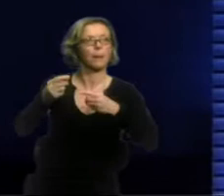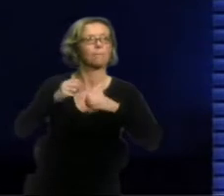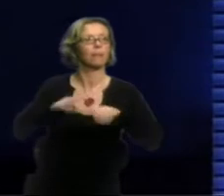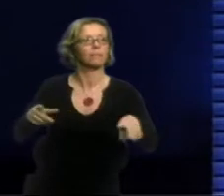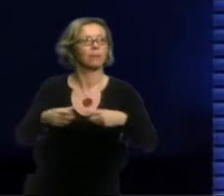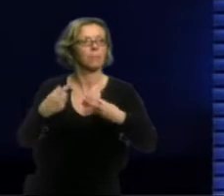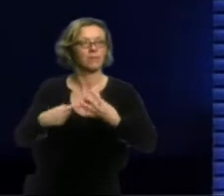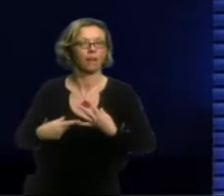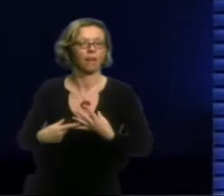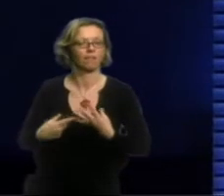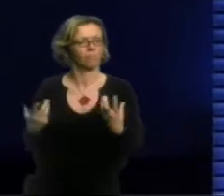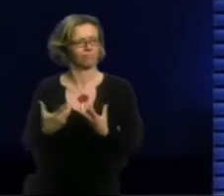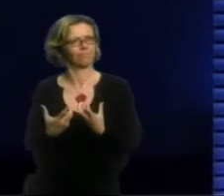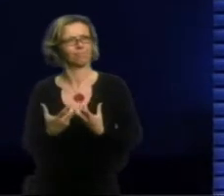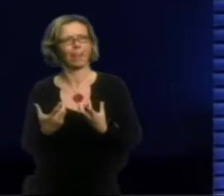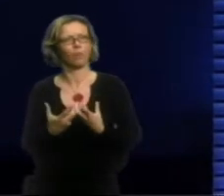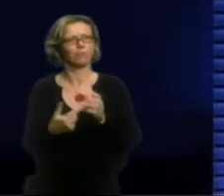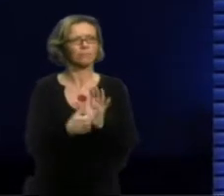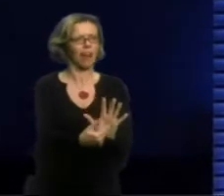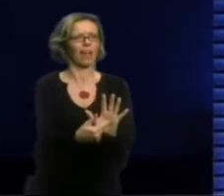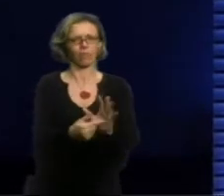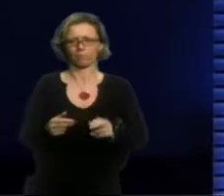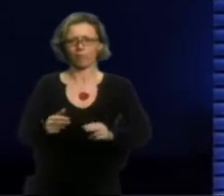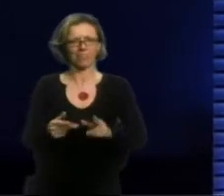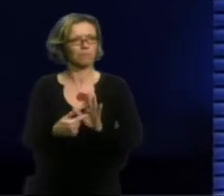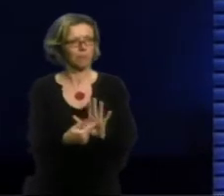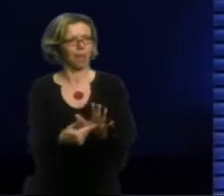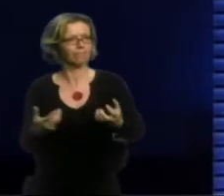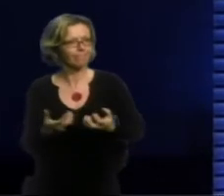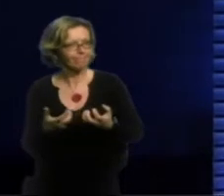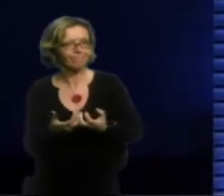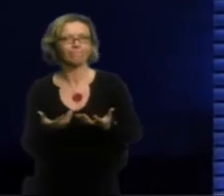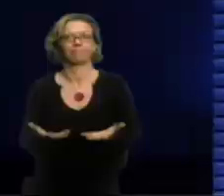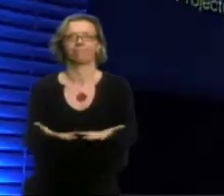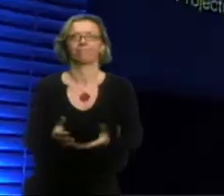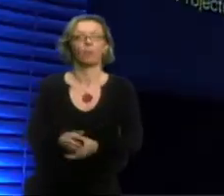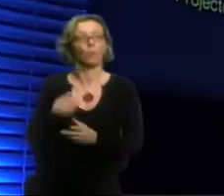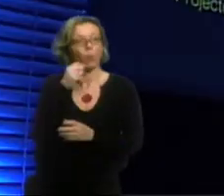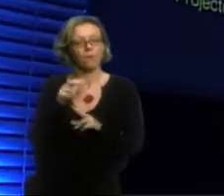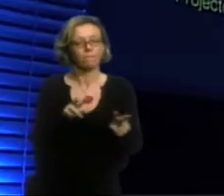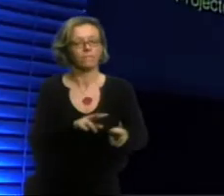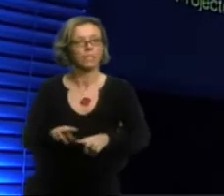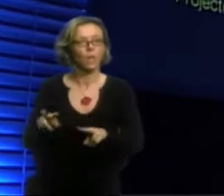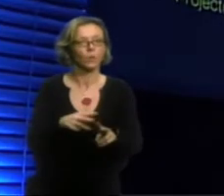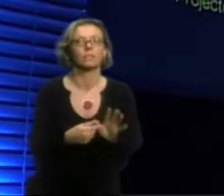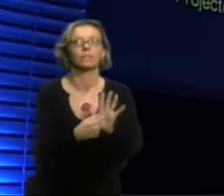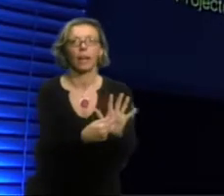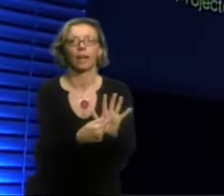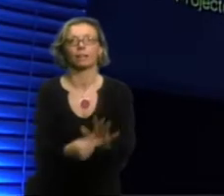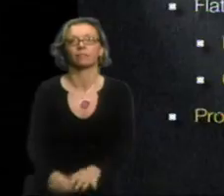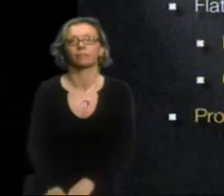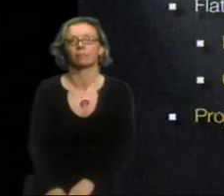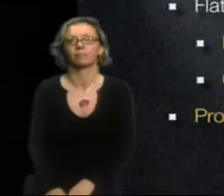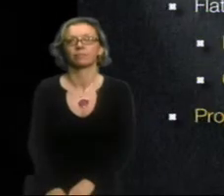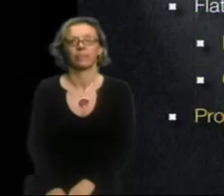how we're going to display that, and pretty much the way you're going to display it is on some kind of video display. Obviously there are a huge number